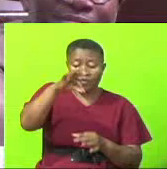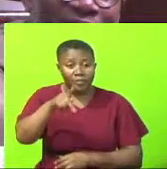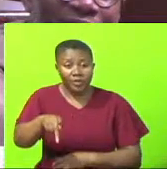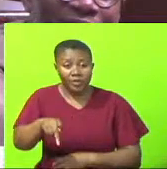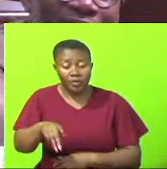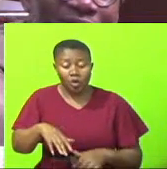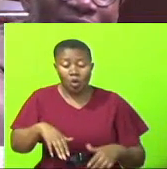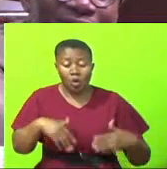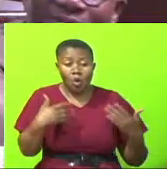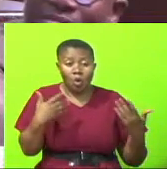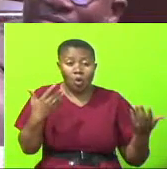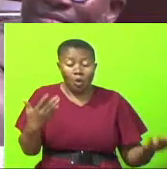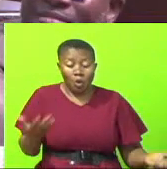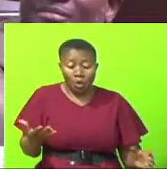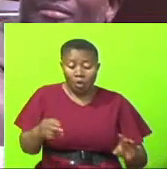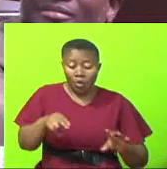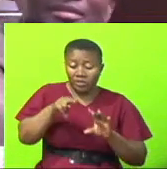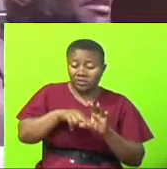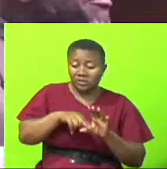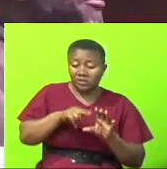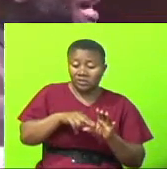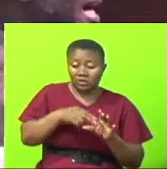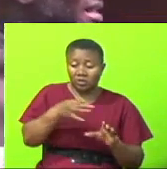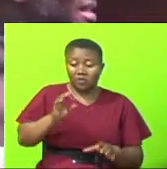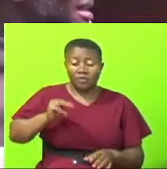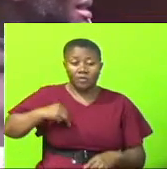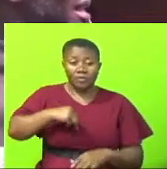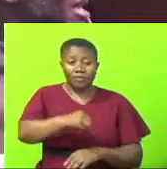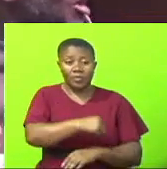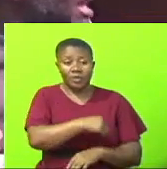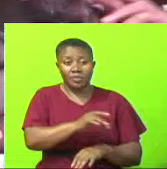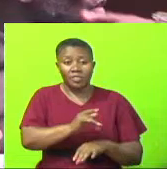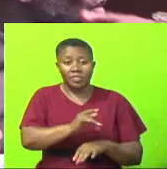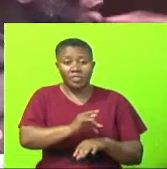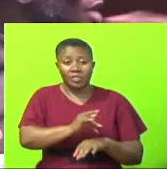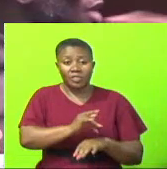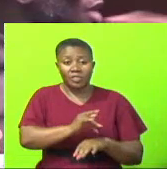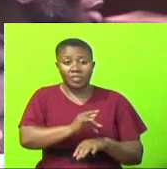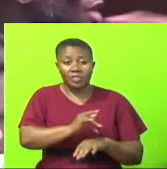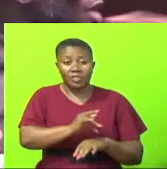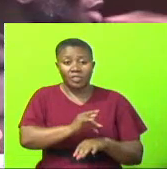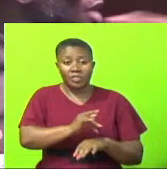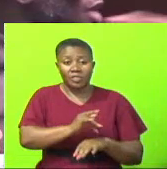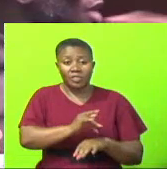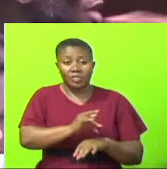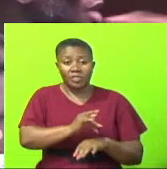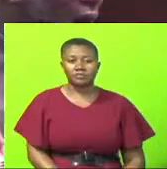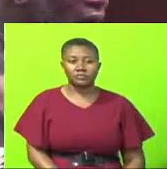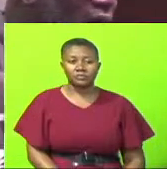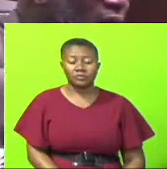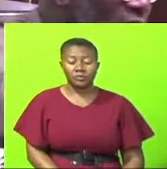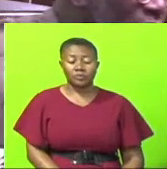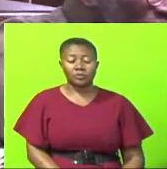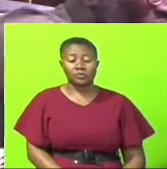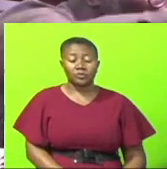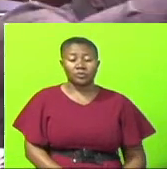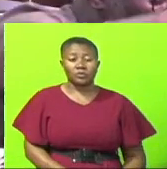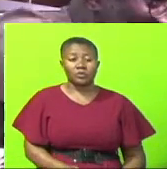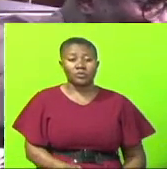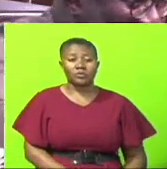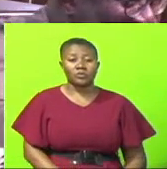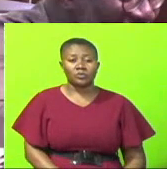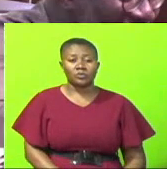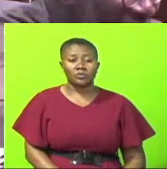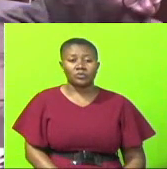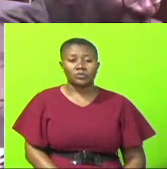seat of a member has become vacant. Mr. Speaker, so these matters,